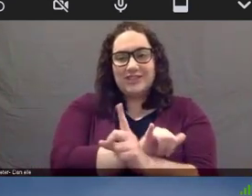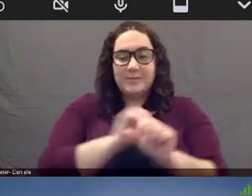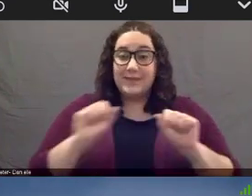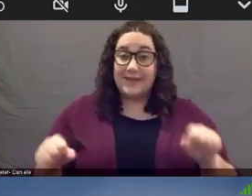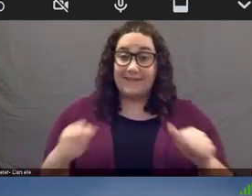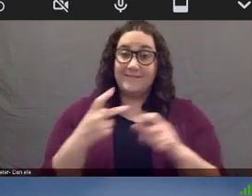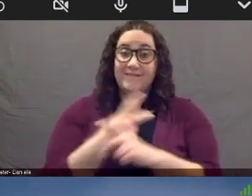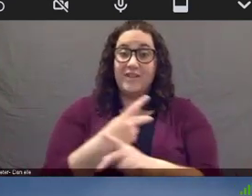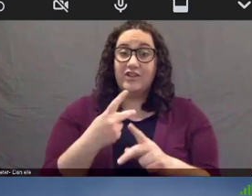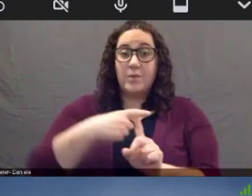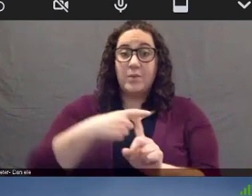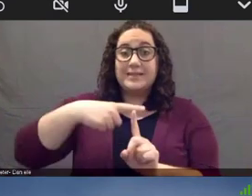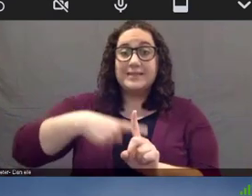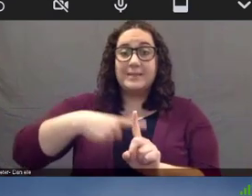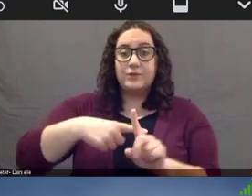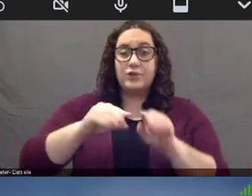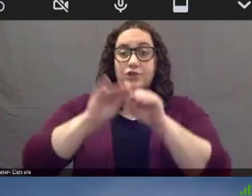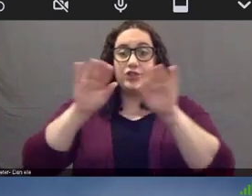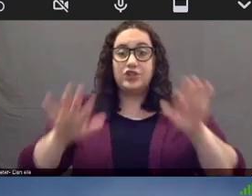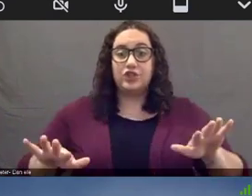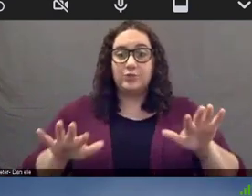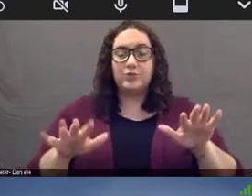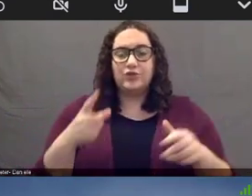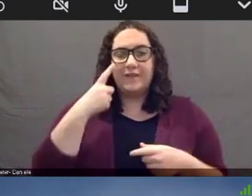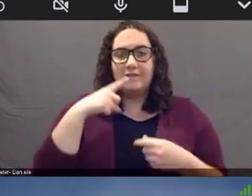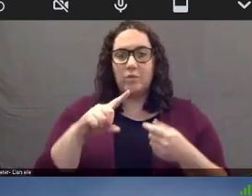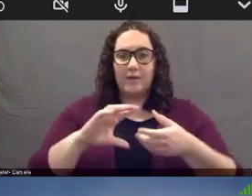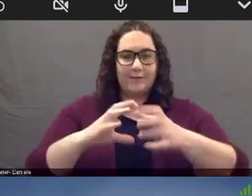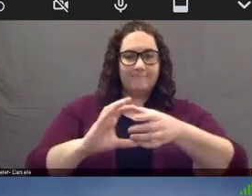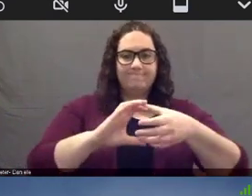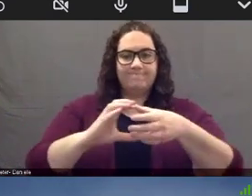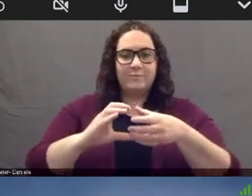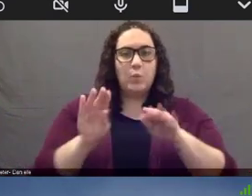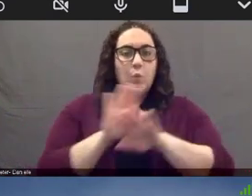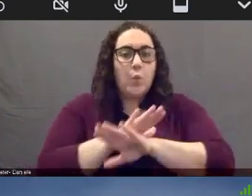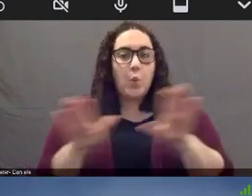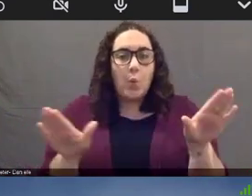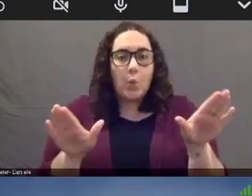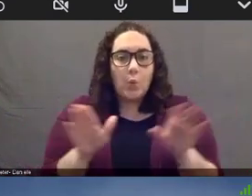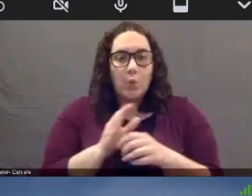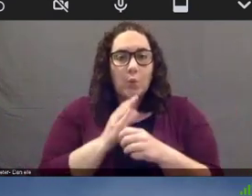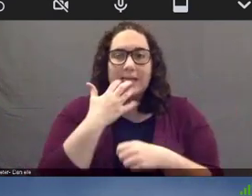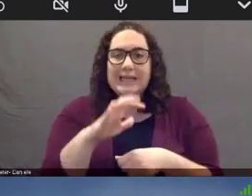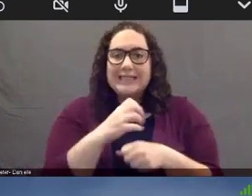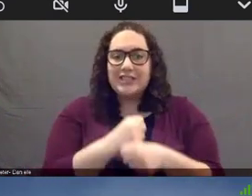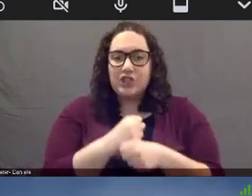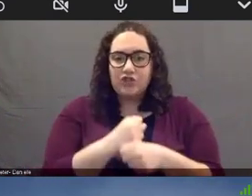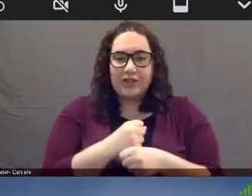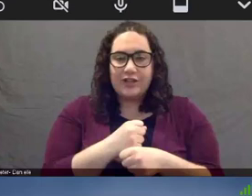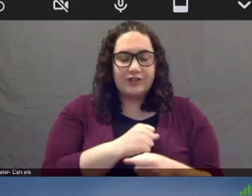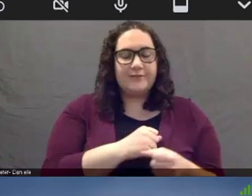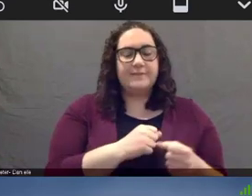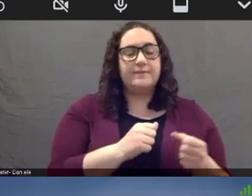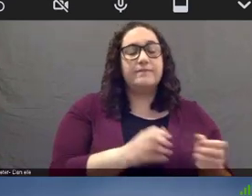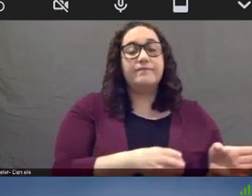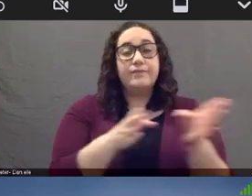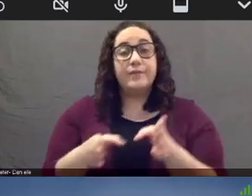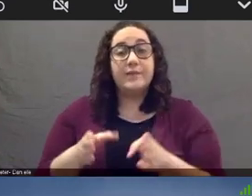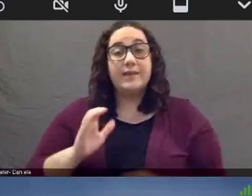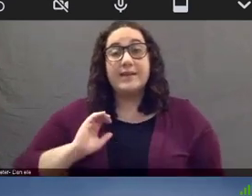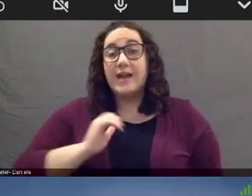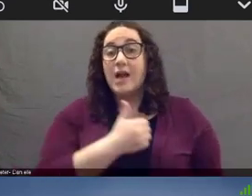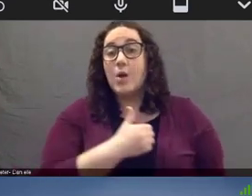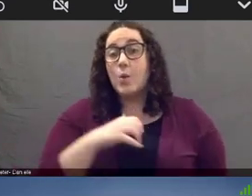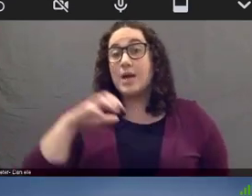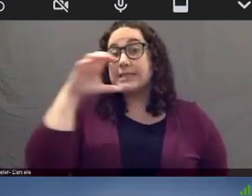material that's not generating heat, but we can relax some assumptions and find out what's happening when we are generating heat. So if we